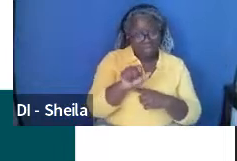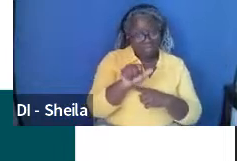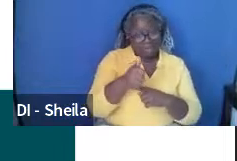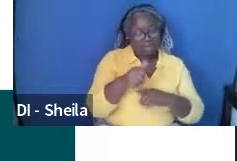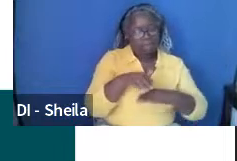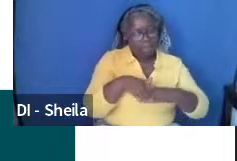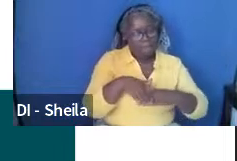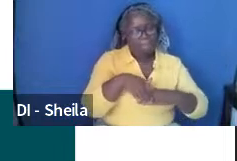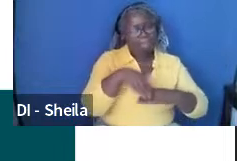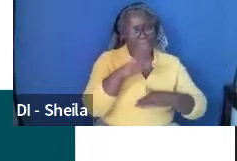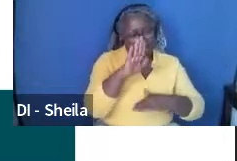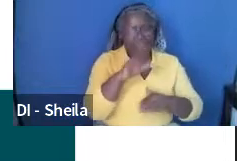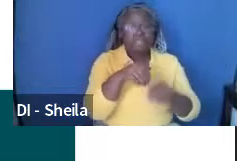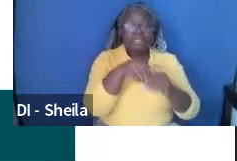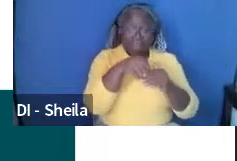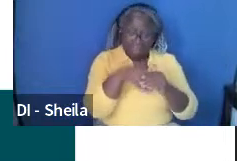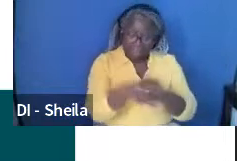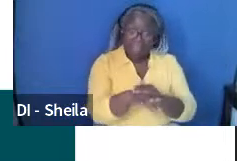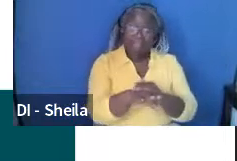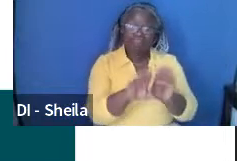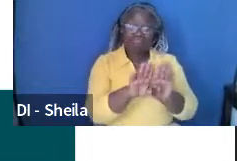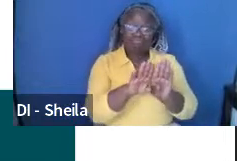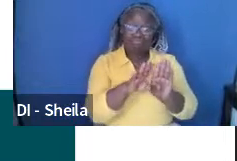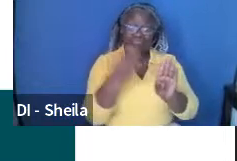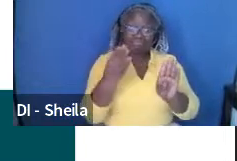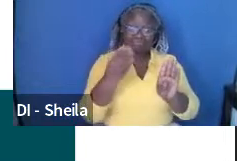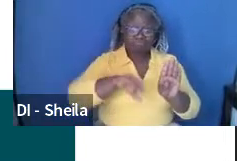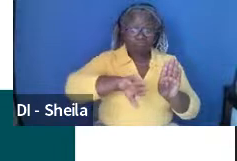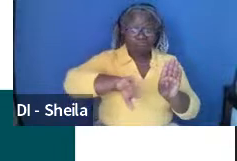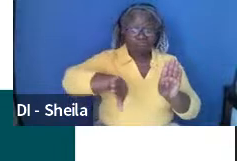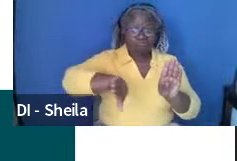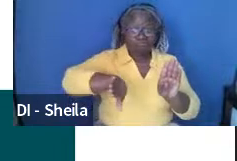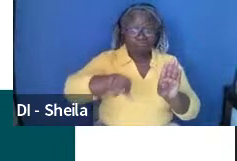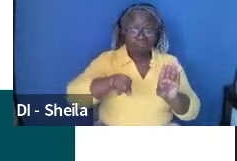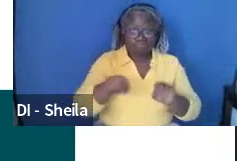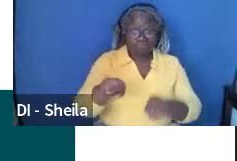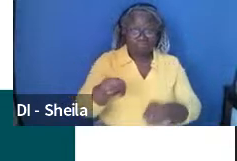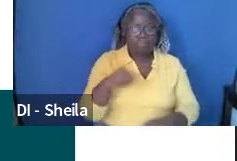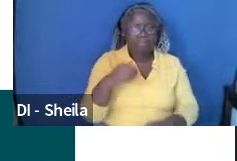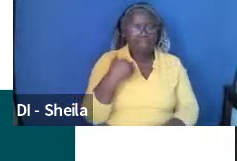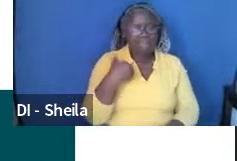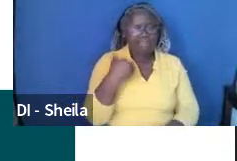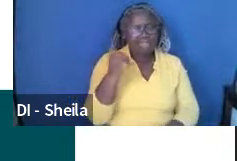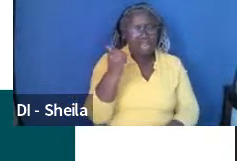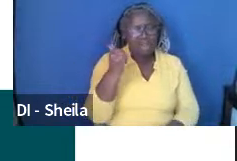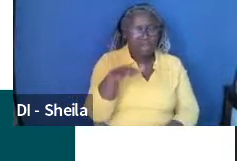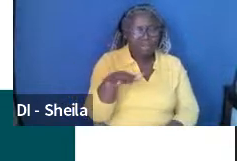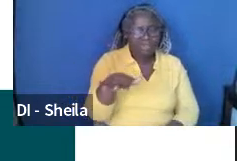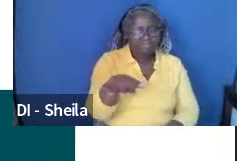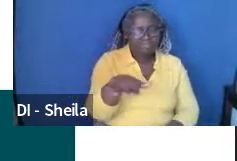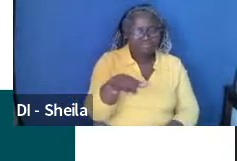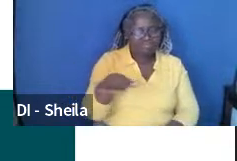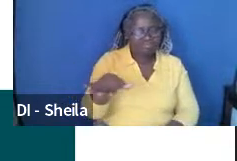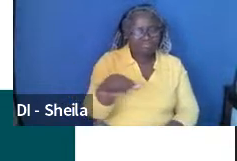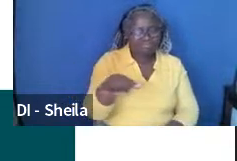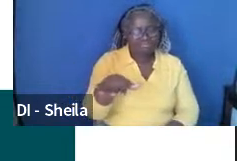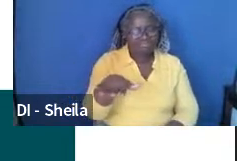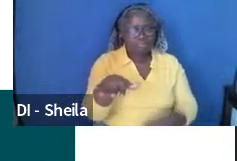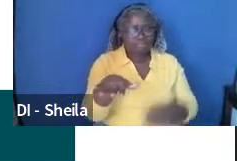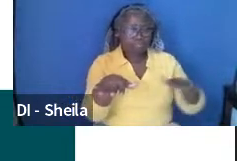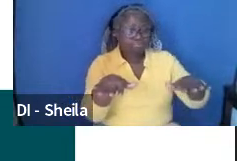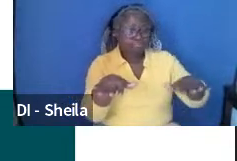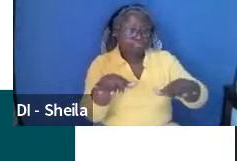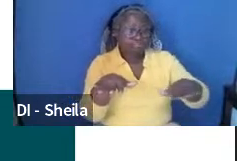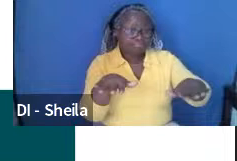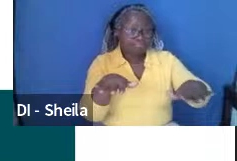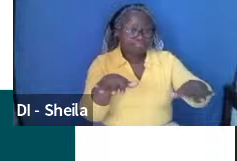yellow areas that we maintain clear. And those are the areas where you would get on and off of the exam